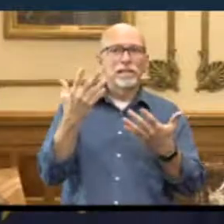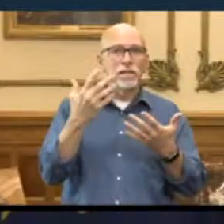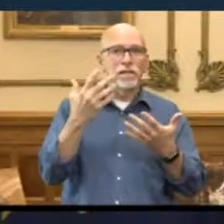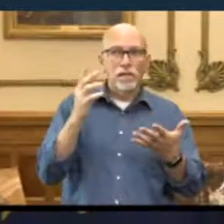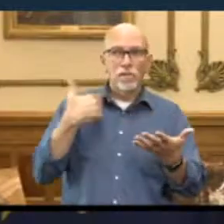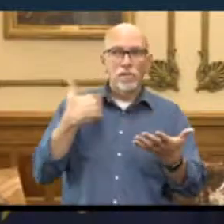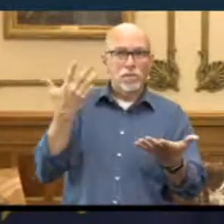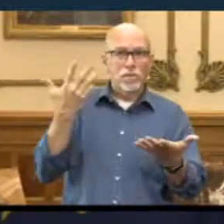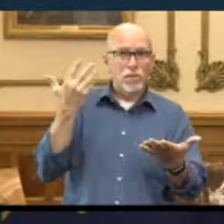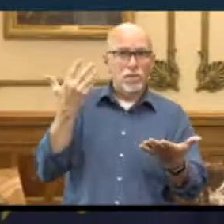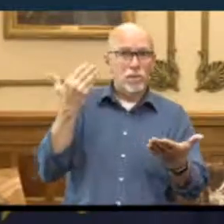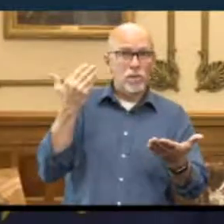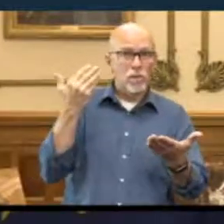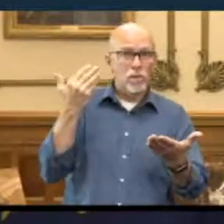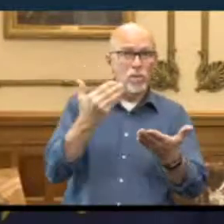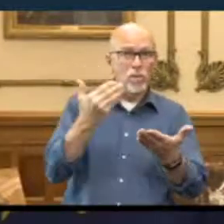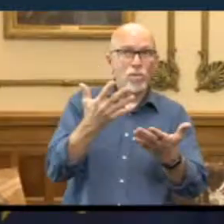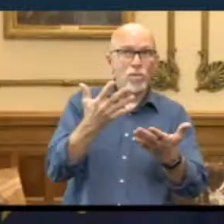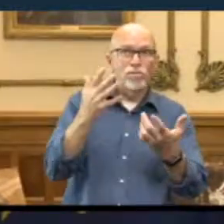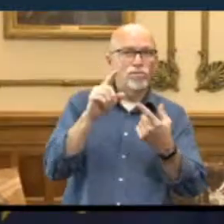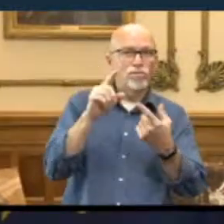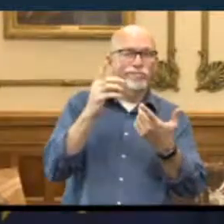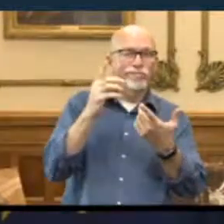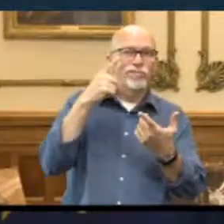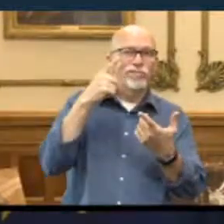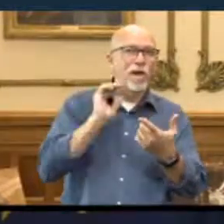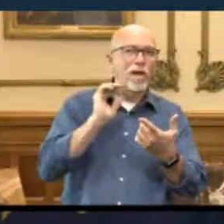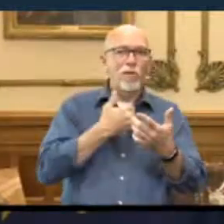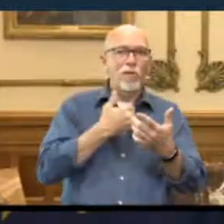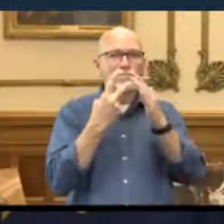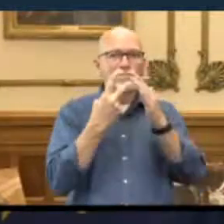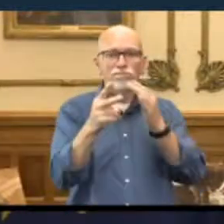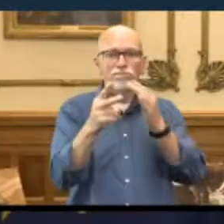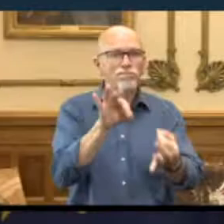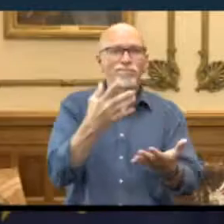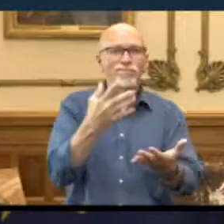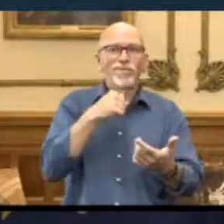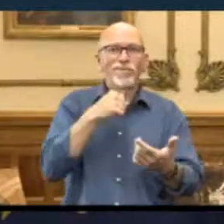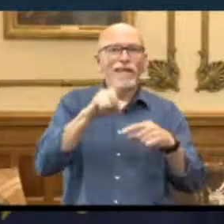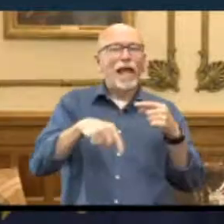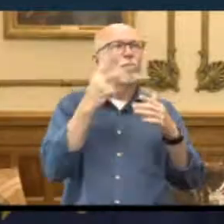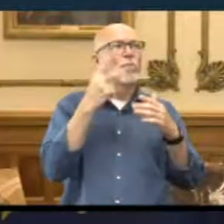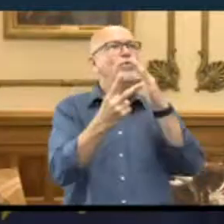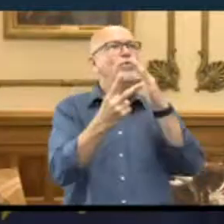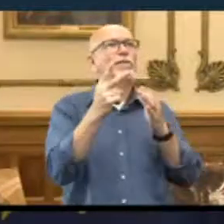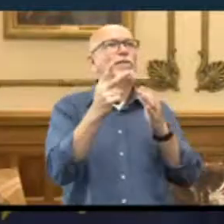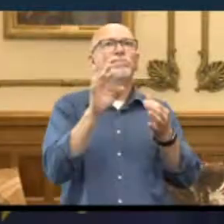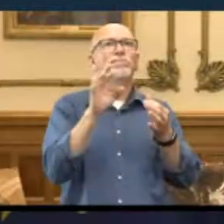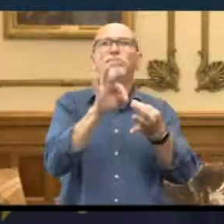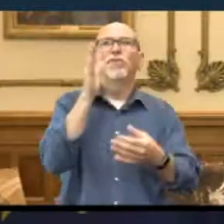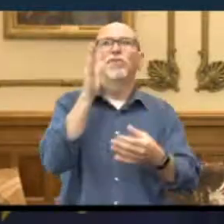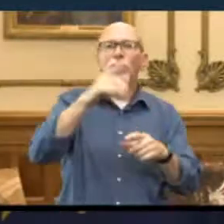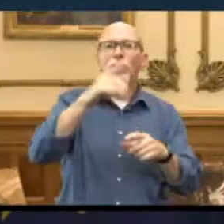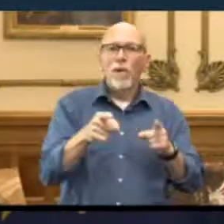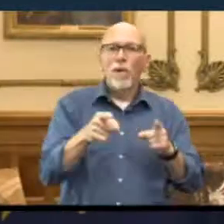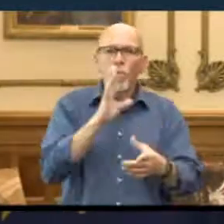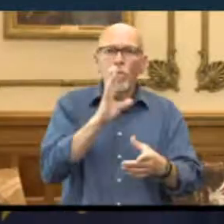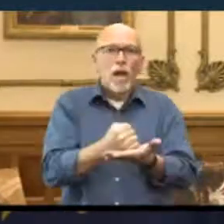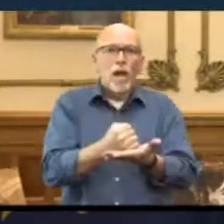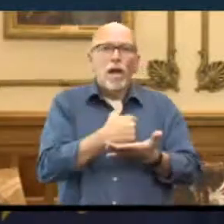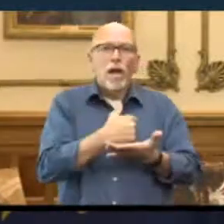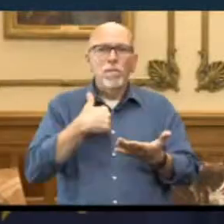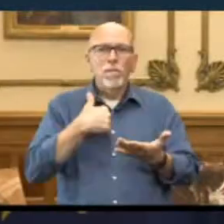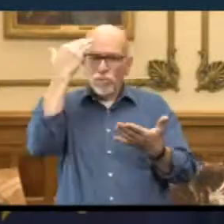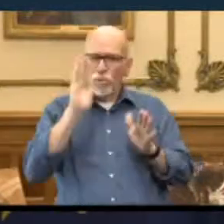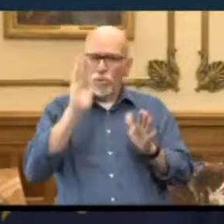to a crystal ball as we'll ever get in terms of having a radar for us to see what kind of spreads truly occurring or